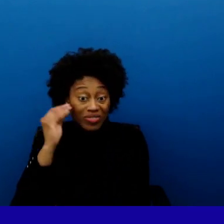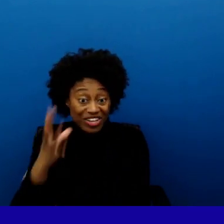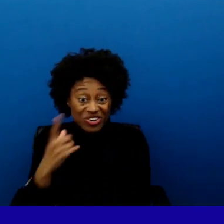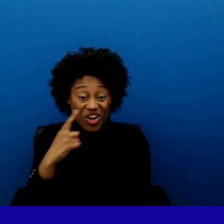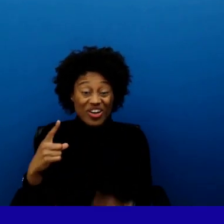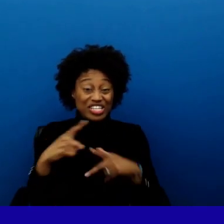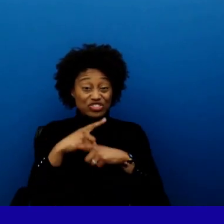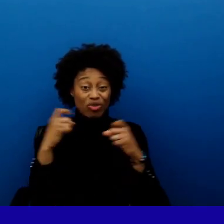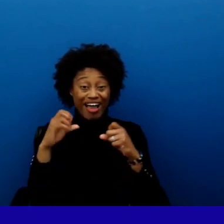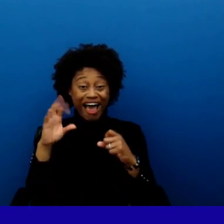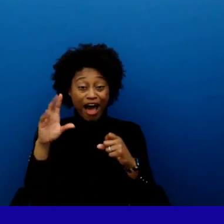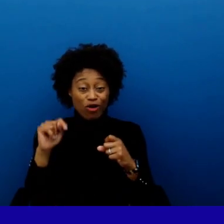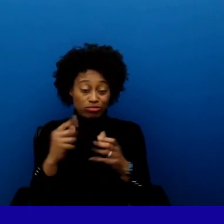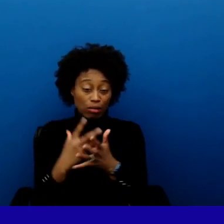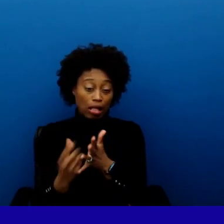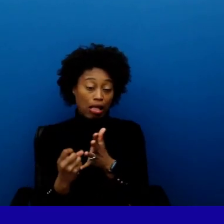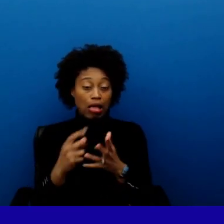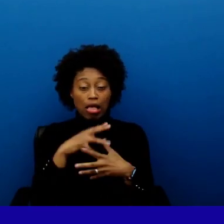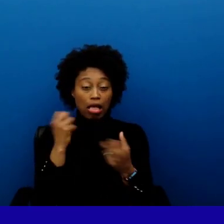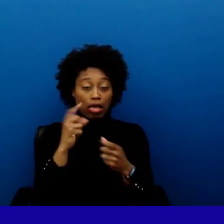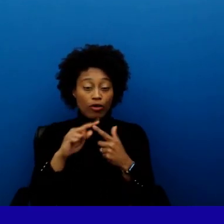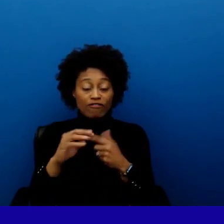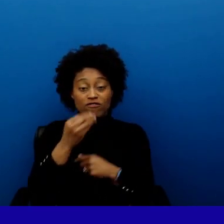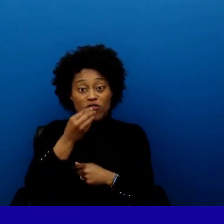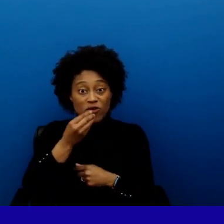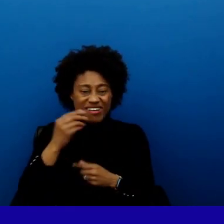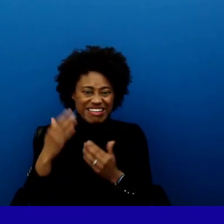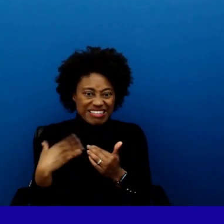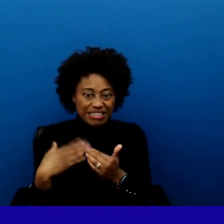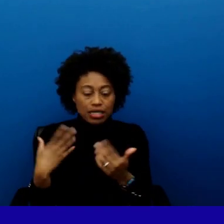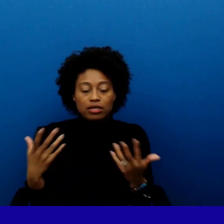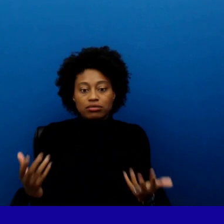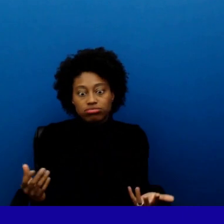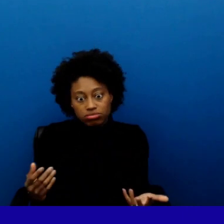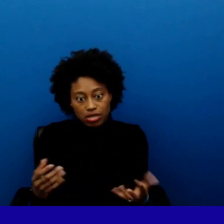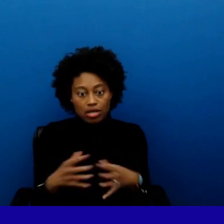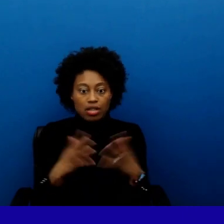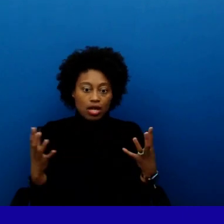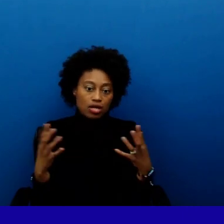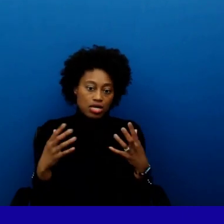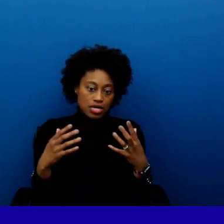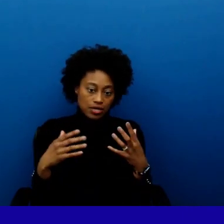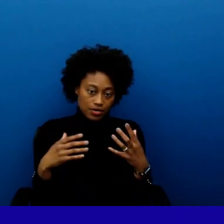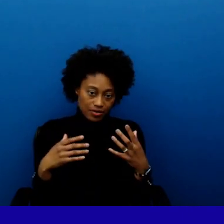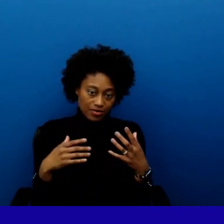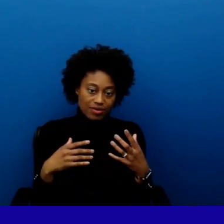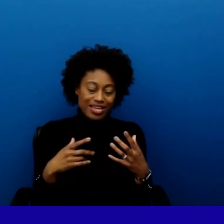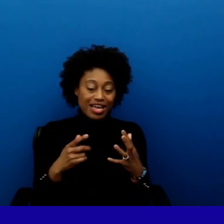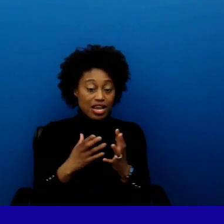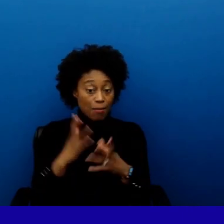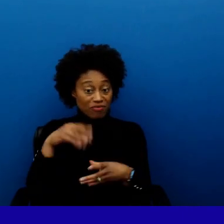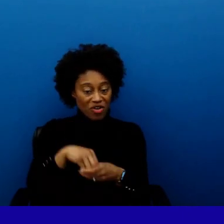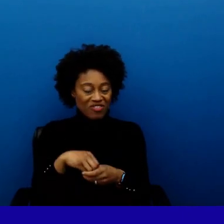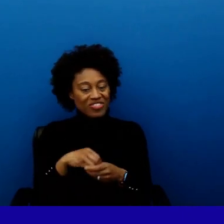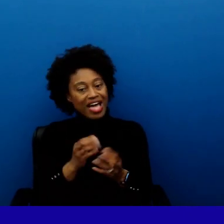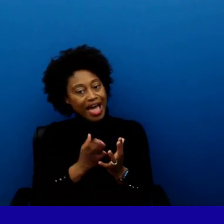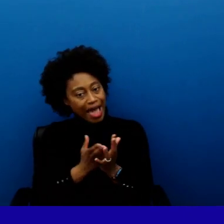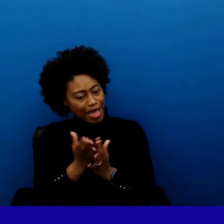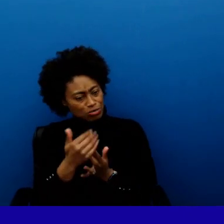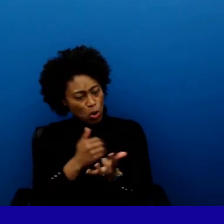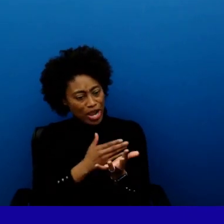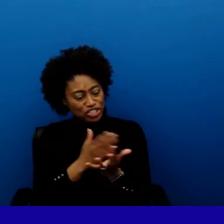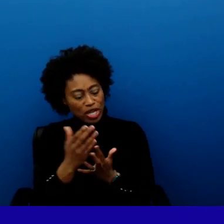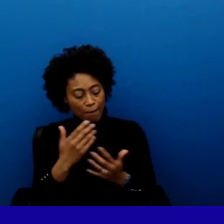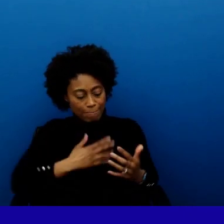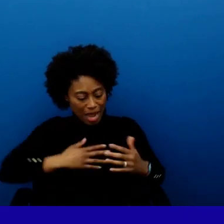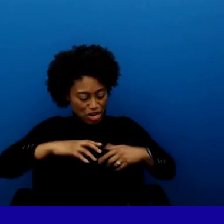is really difficult. Air fryers dry out your food. So, and it's going to involve explorations